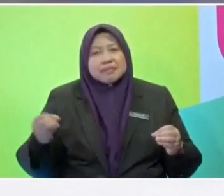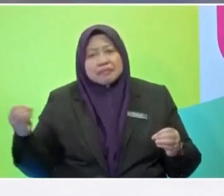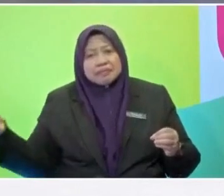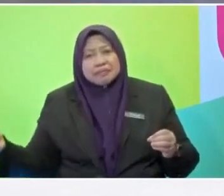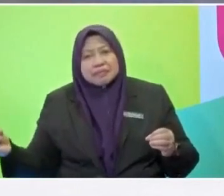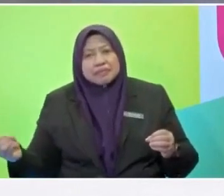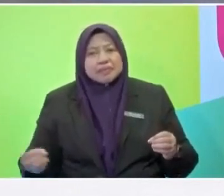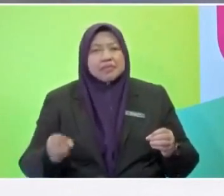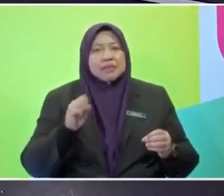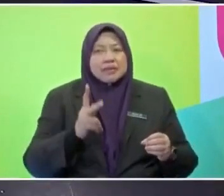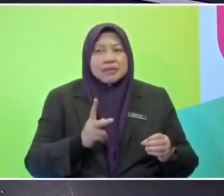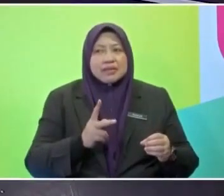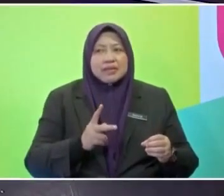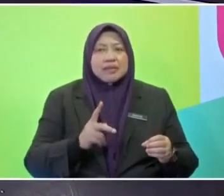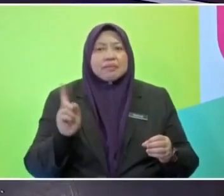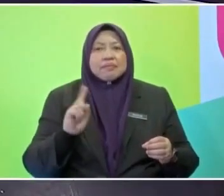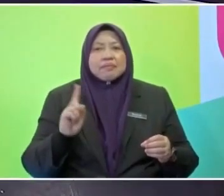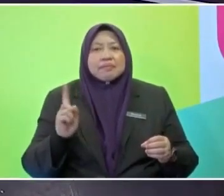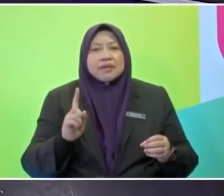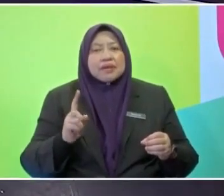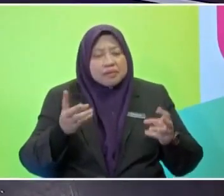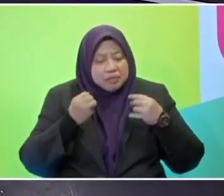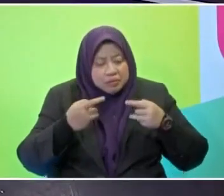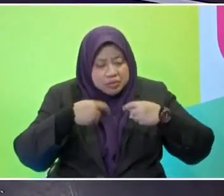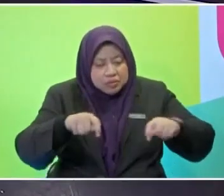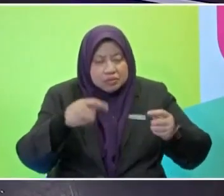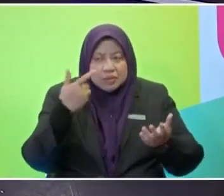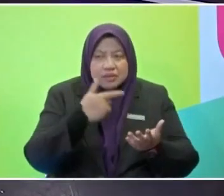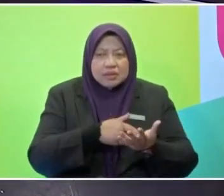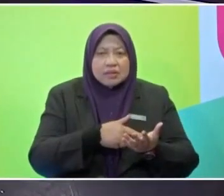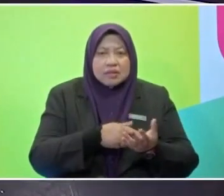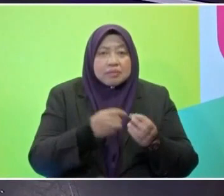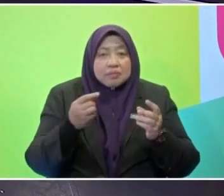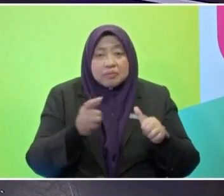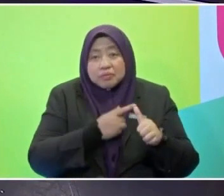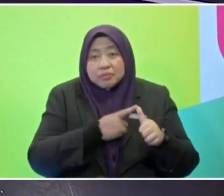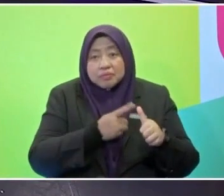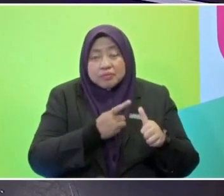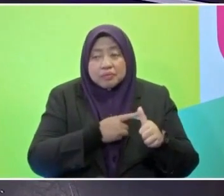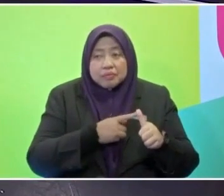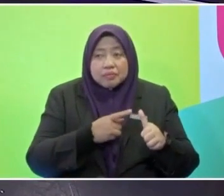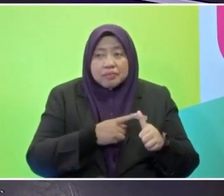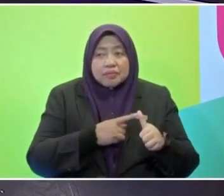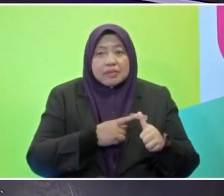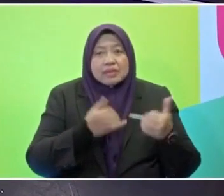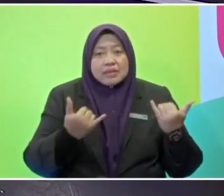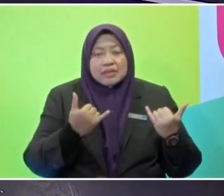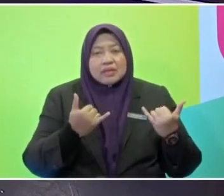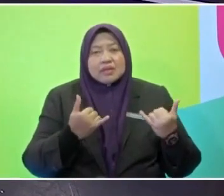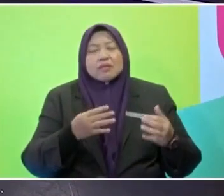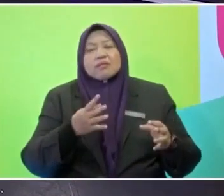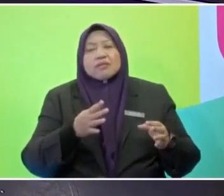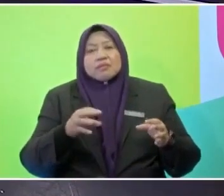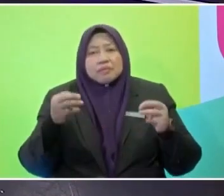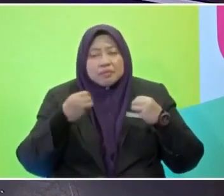Shafika, mm-hmm. which one would you like to test first? Can I try the one that has the full color green on the left side